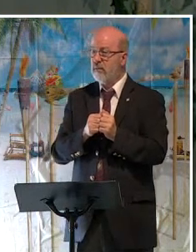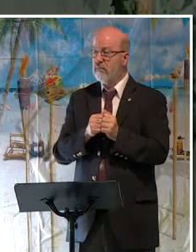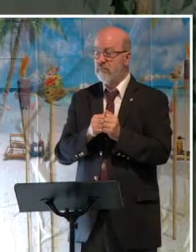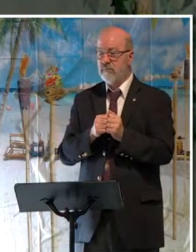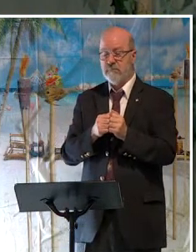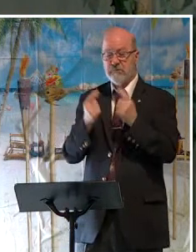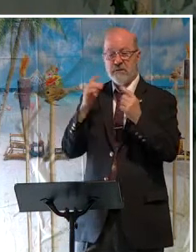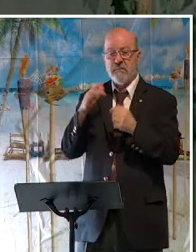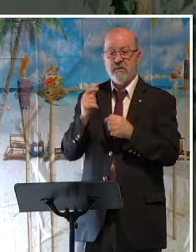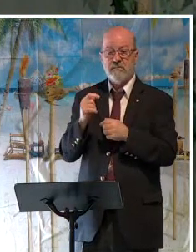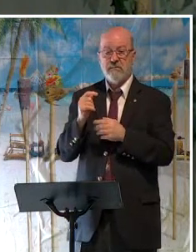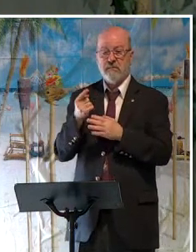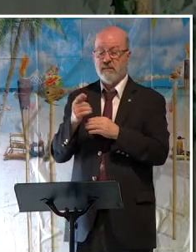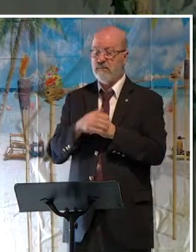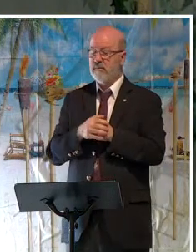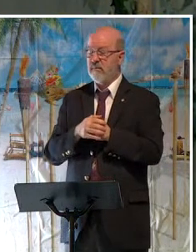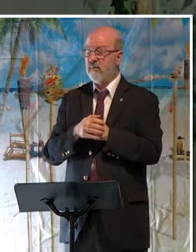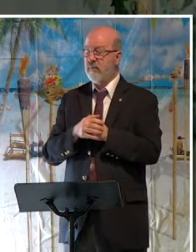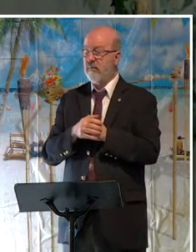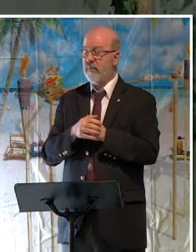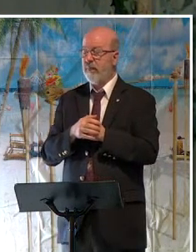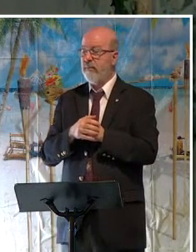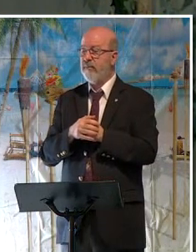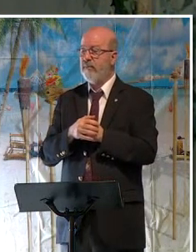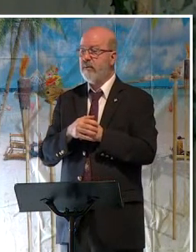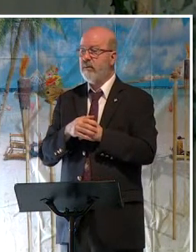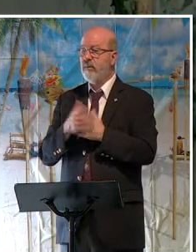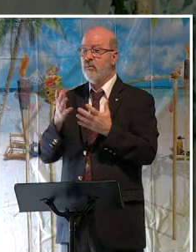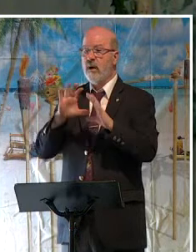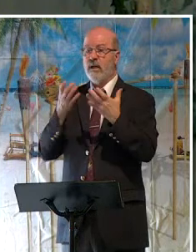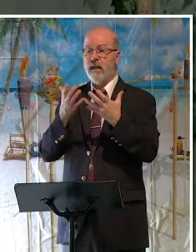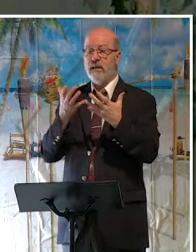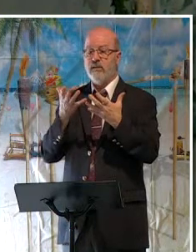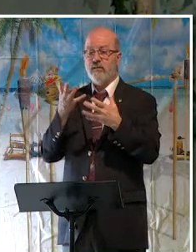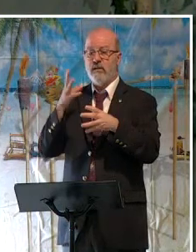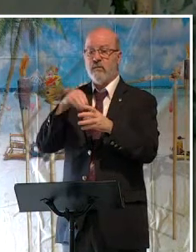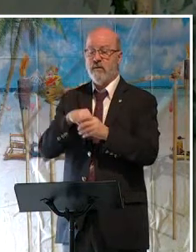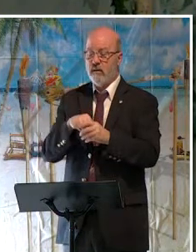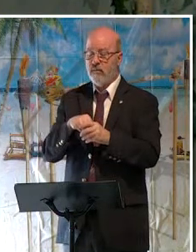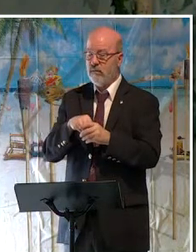Go ahead, just think about it for a minute. What classes do you have them enrolled in?